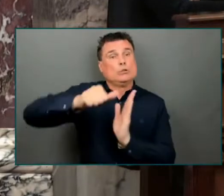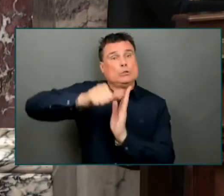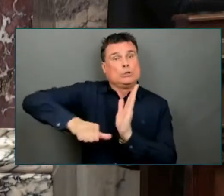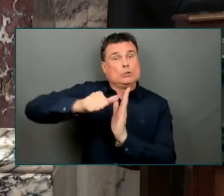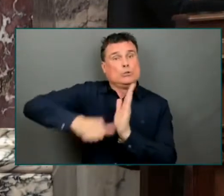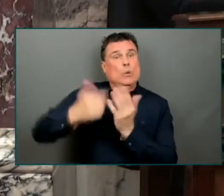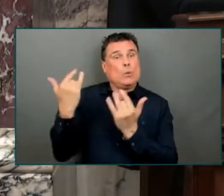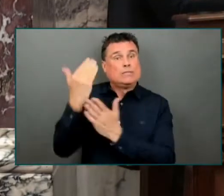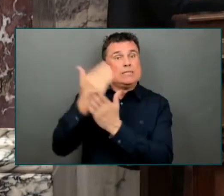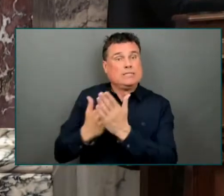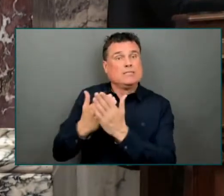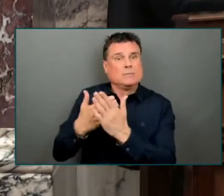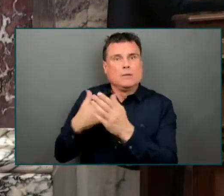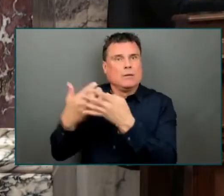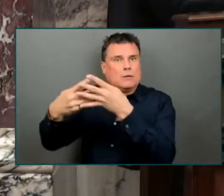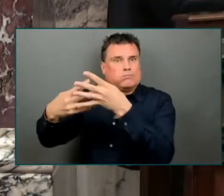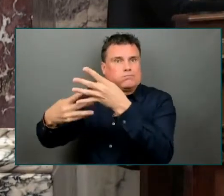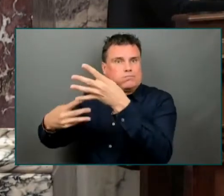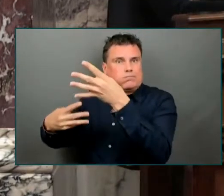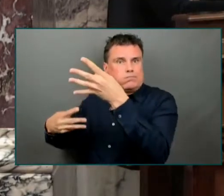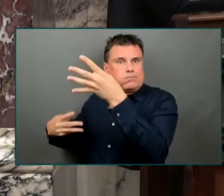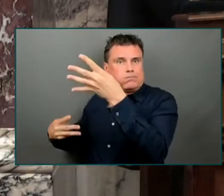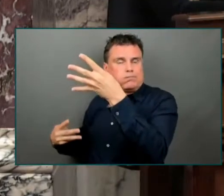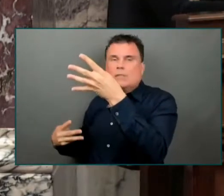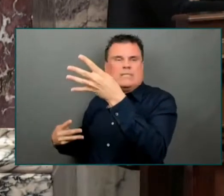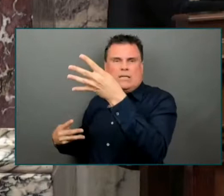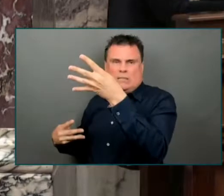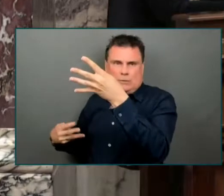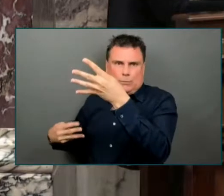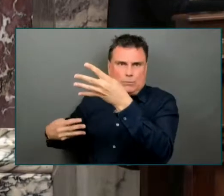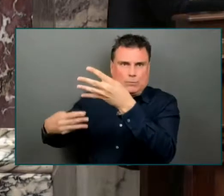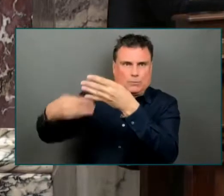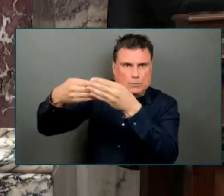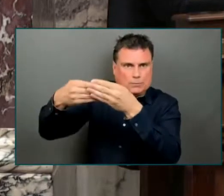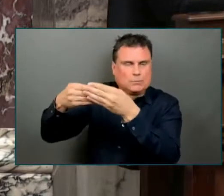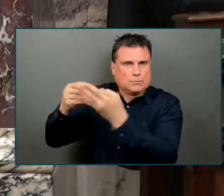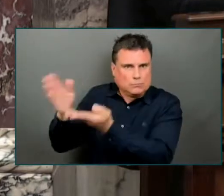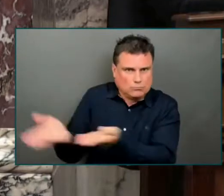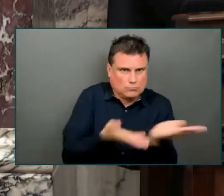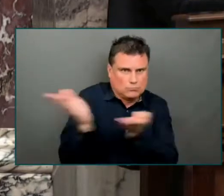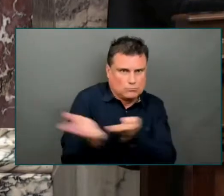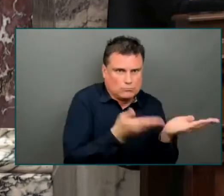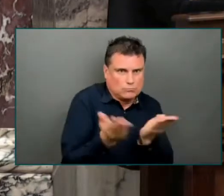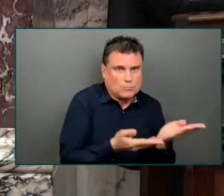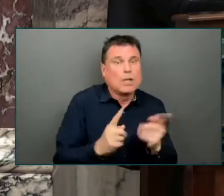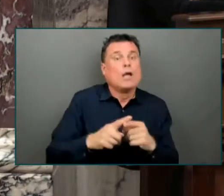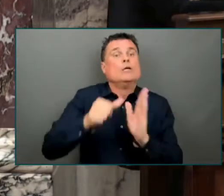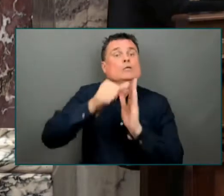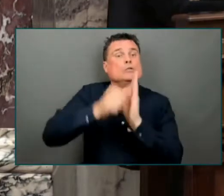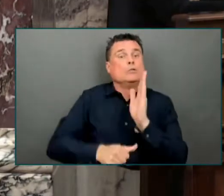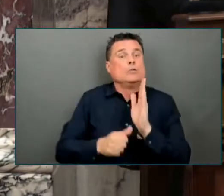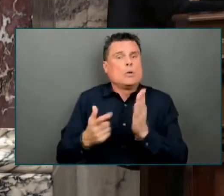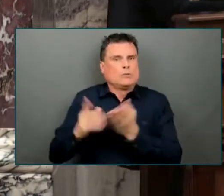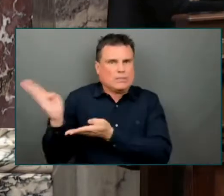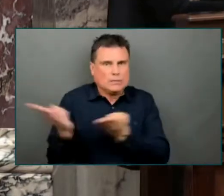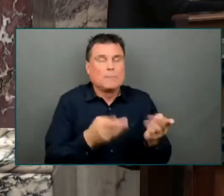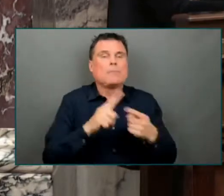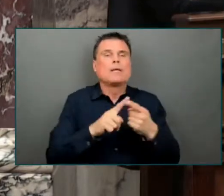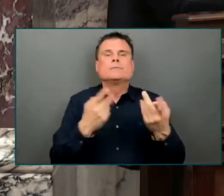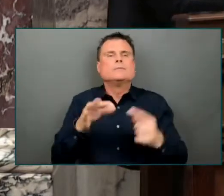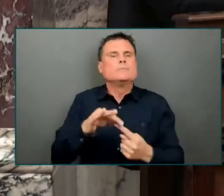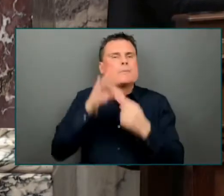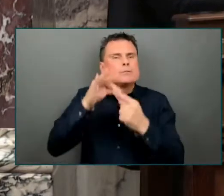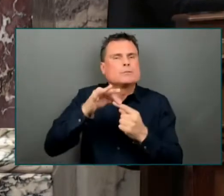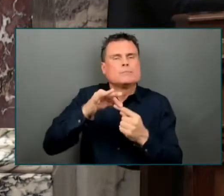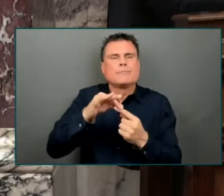quickly. We're also bringing healthcare closer to home with more urgent and primary care centers. And I'm proud